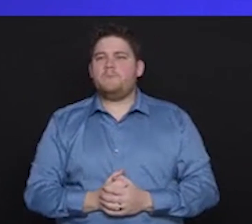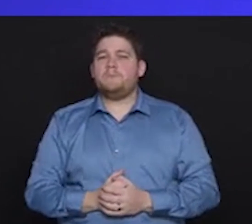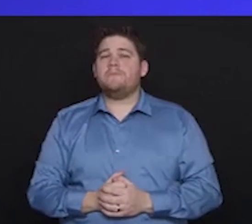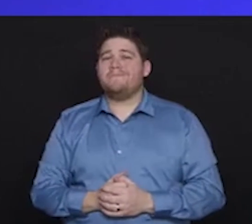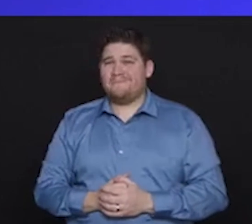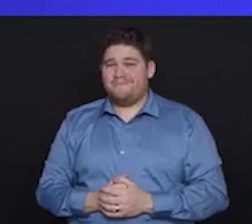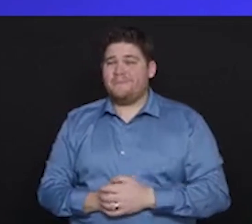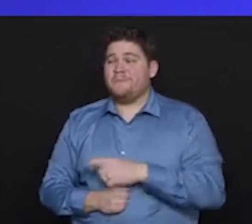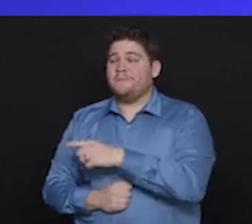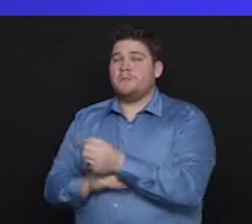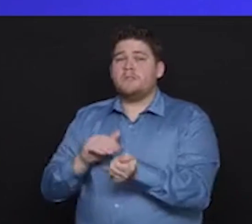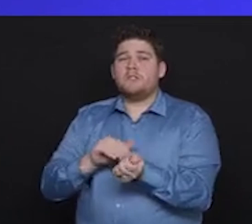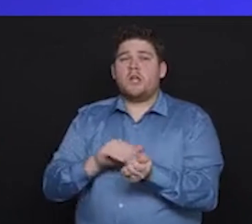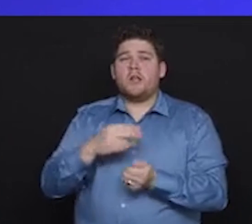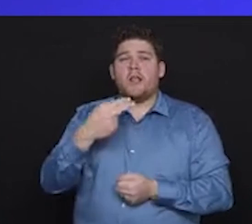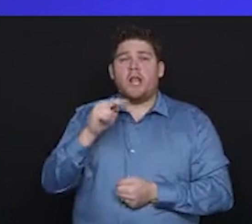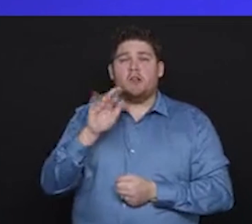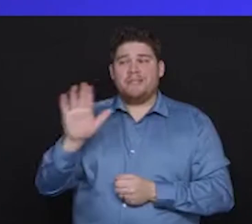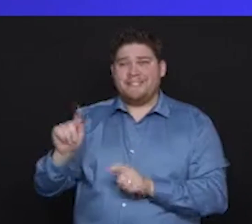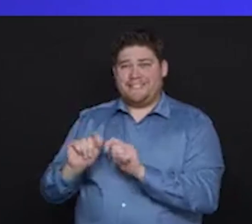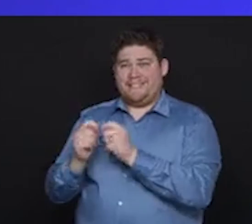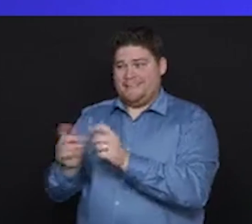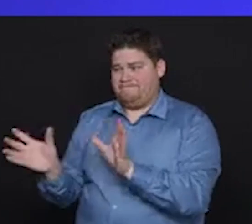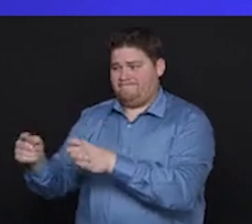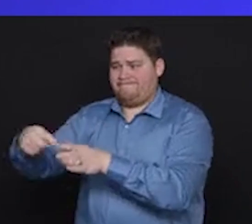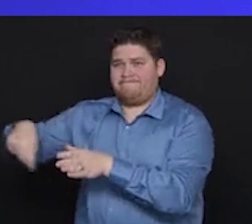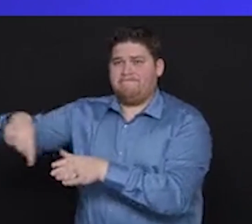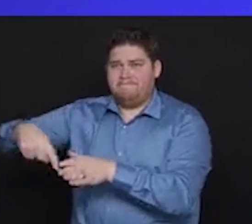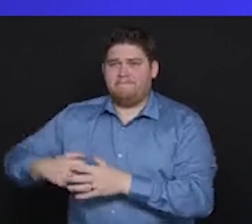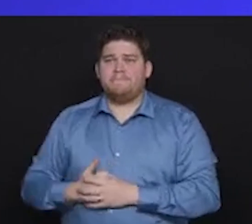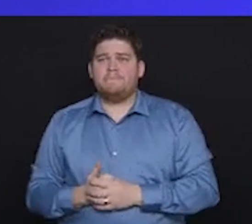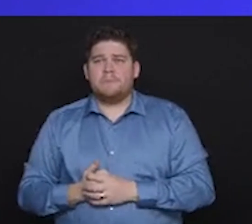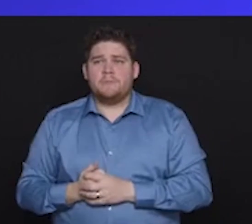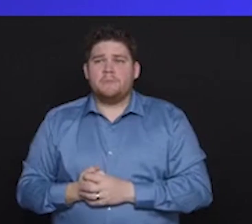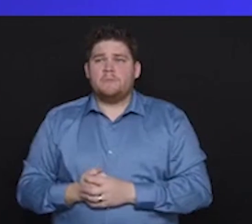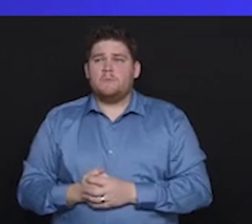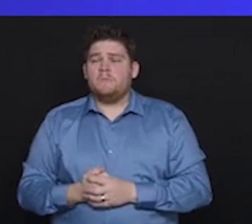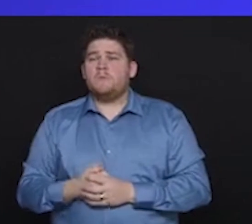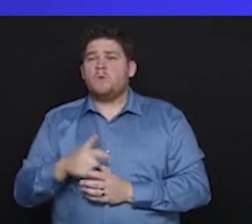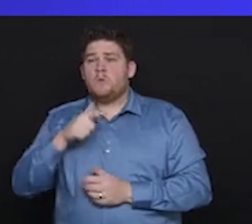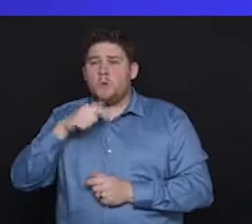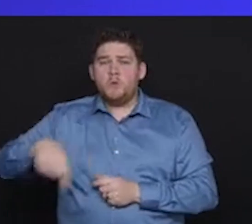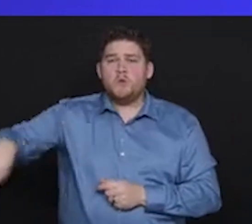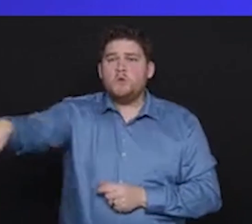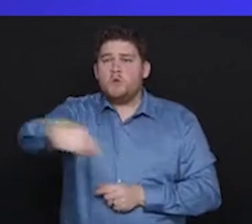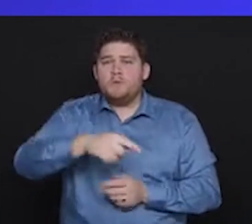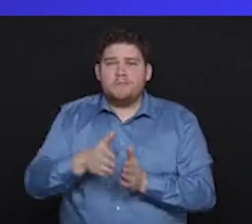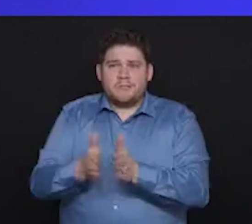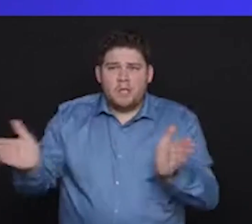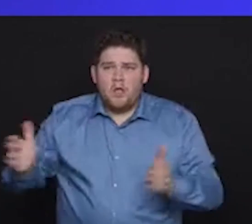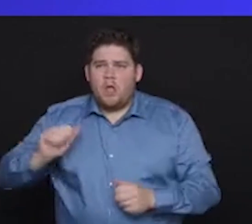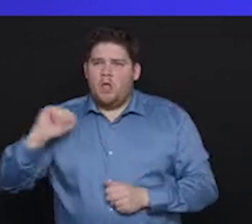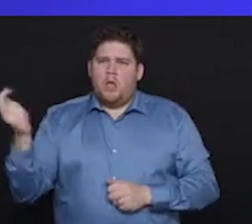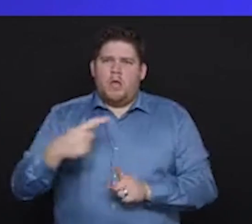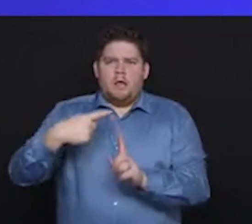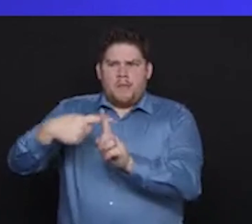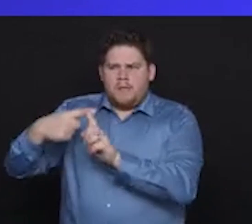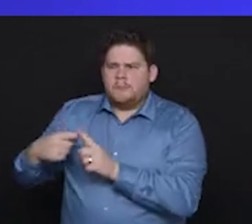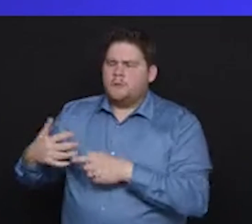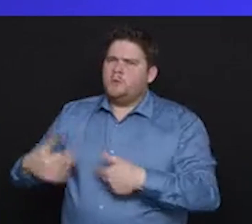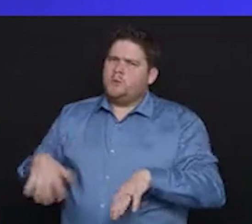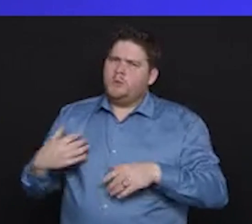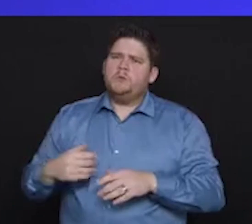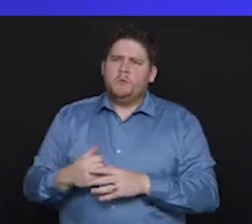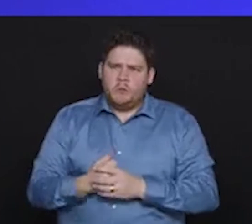and all of you have been taking, all have a positive effect. So what we're doing here and what we're presenting here is not what we expect